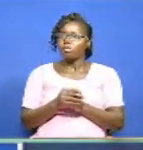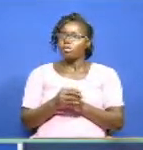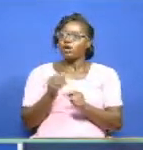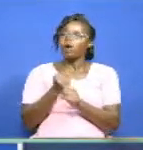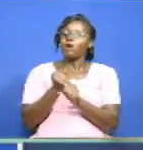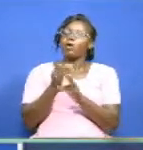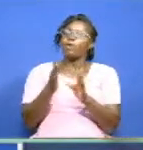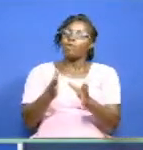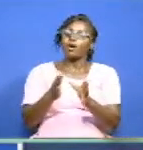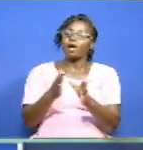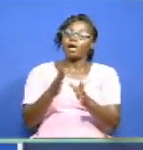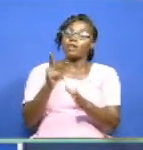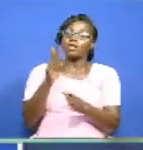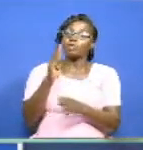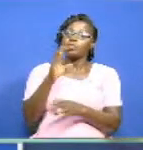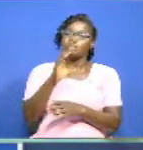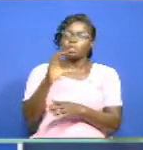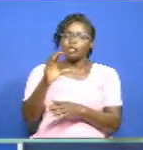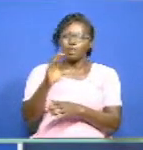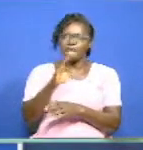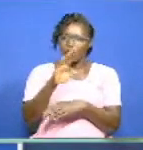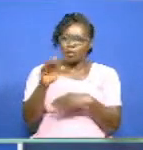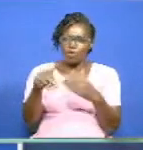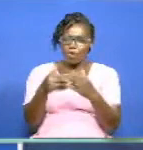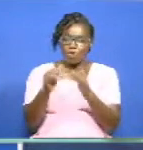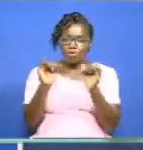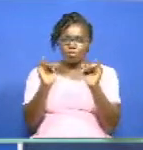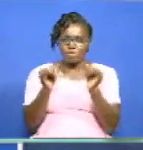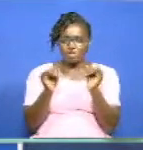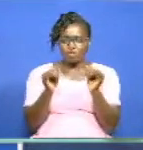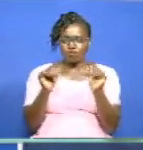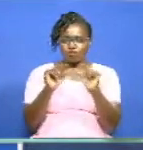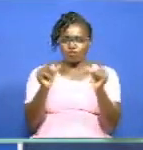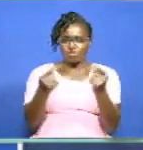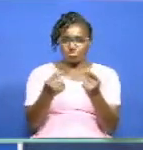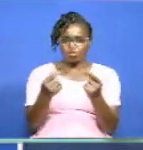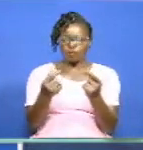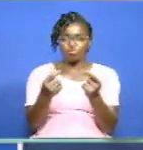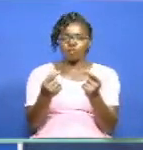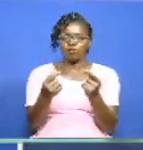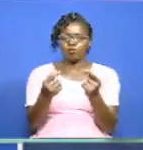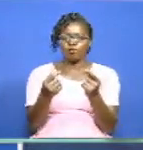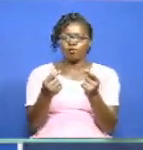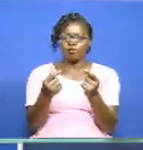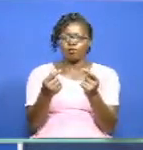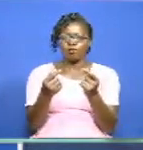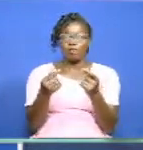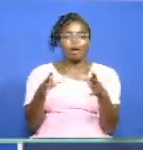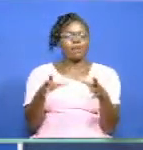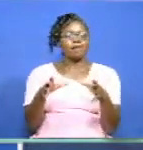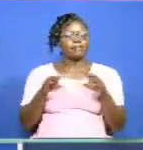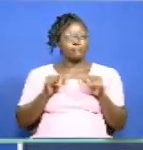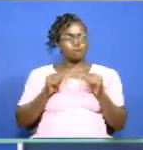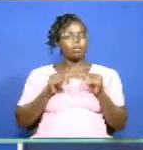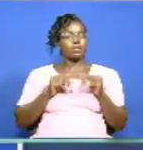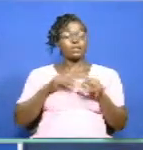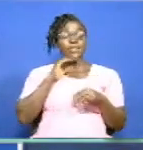KBC and indeed the entire media fraternity have not come into terms with what